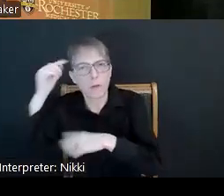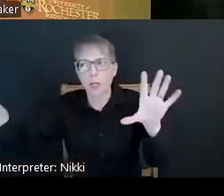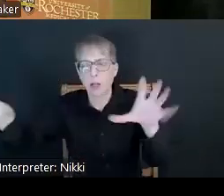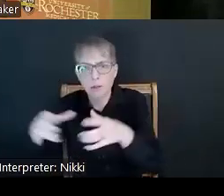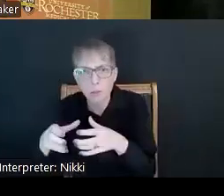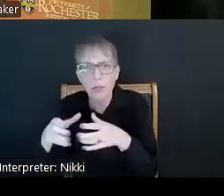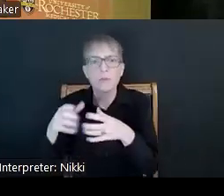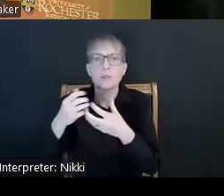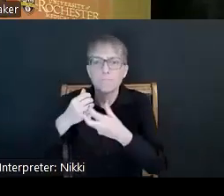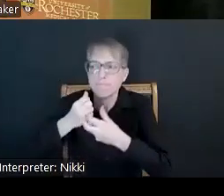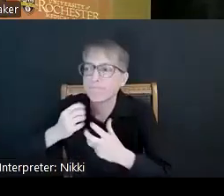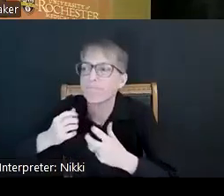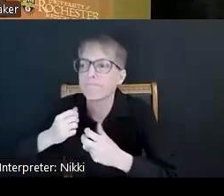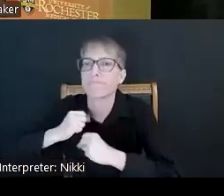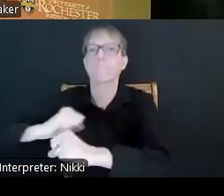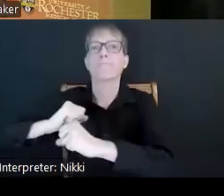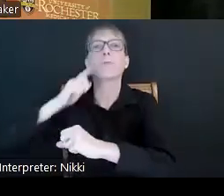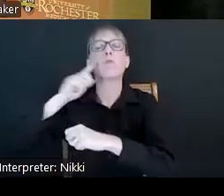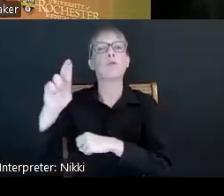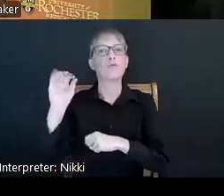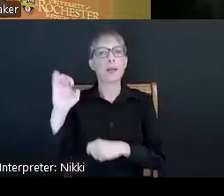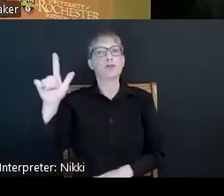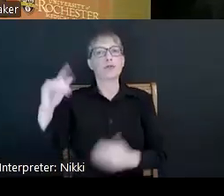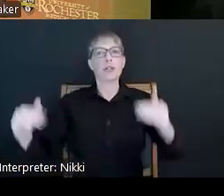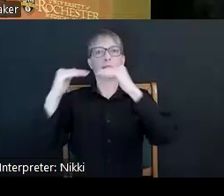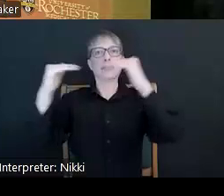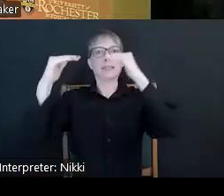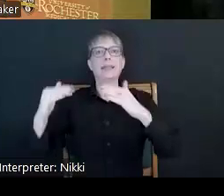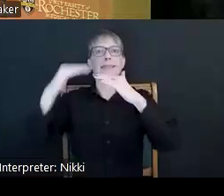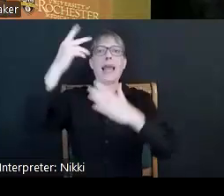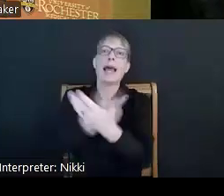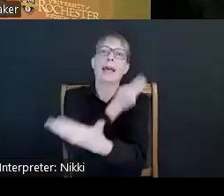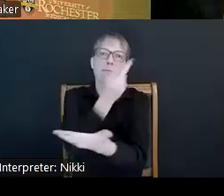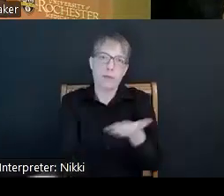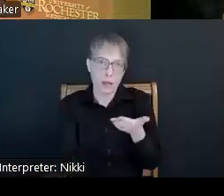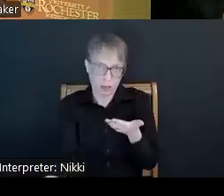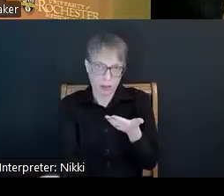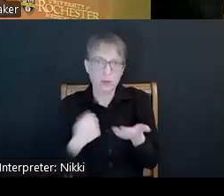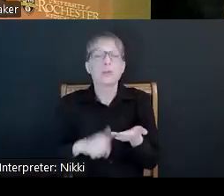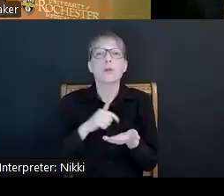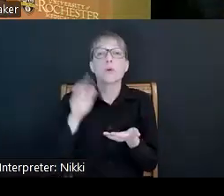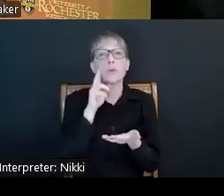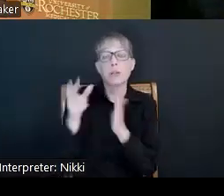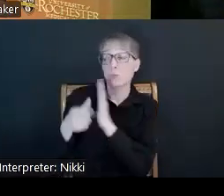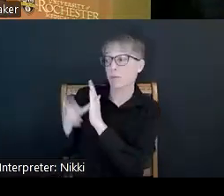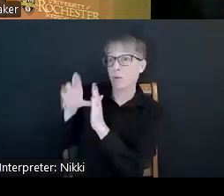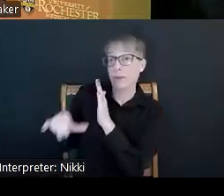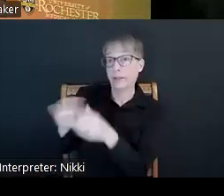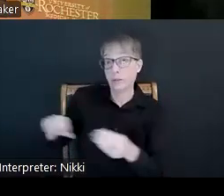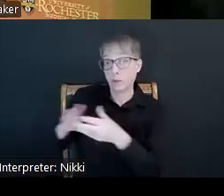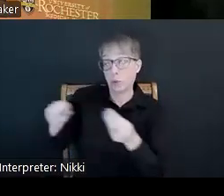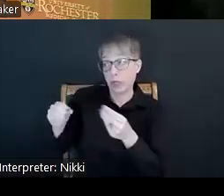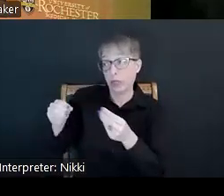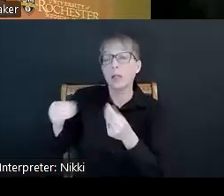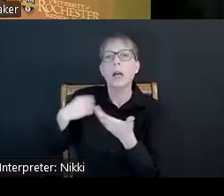just incredibly a failure. We're going to take a look a little bit at that story and think about what lessons does that learn for us today at